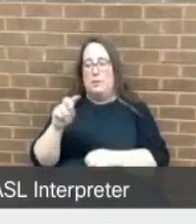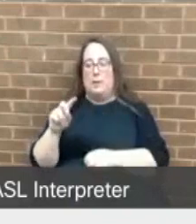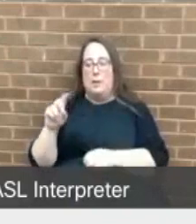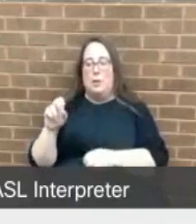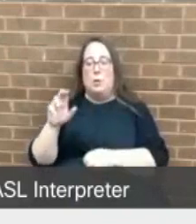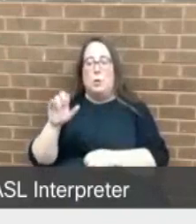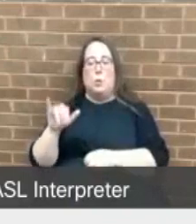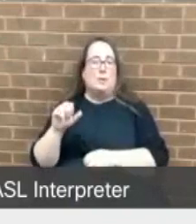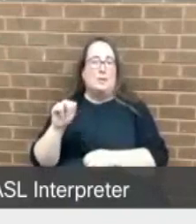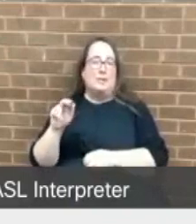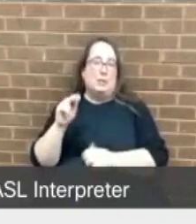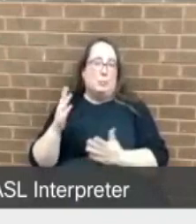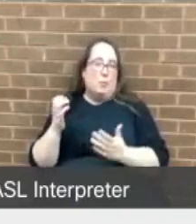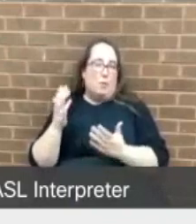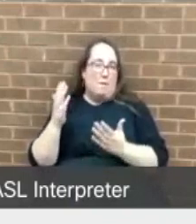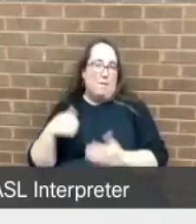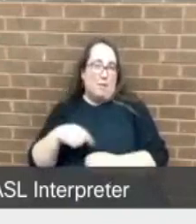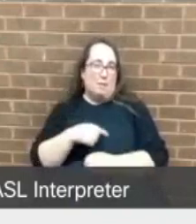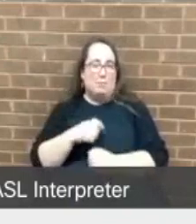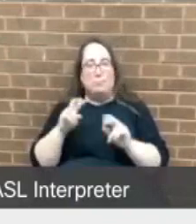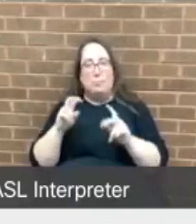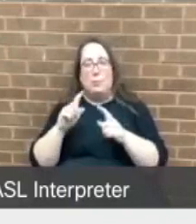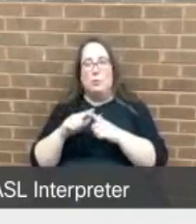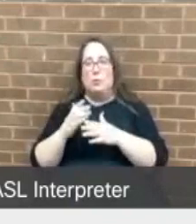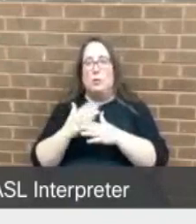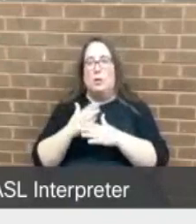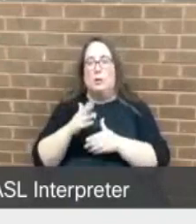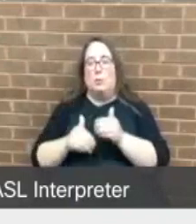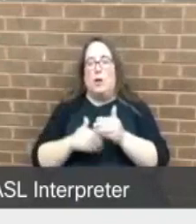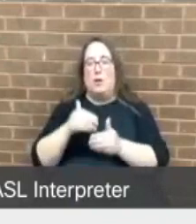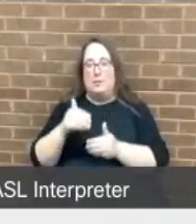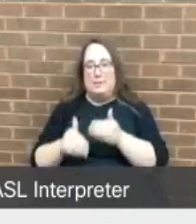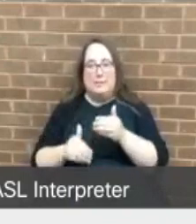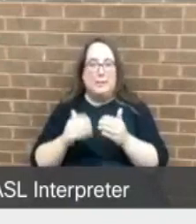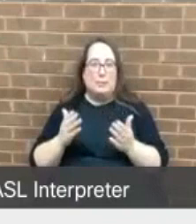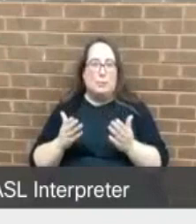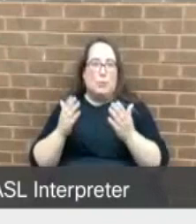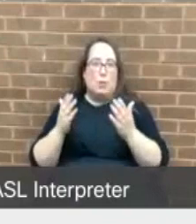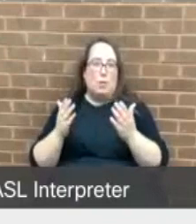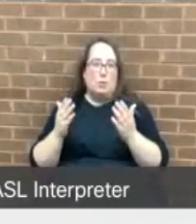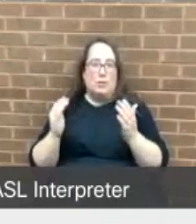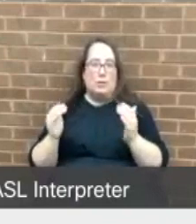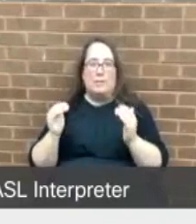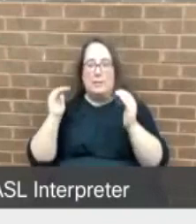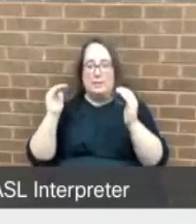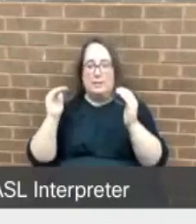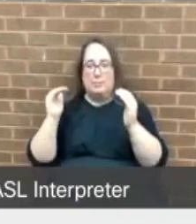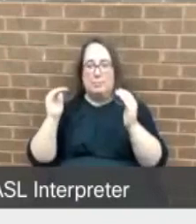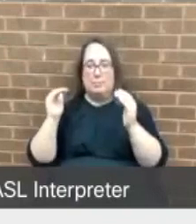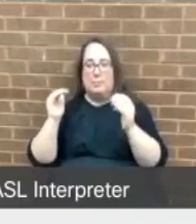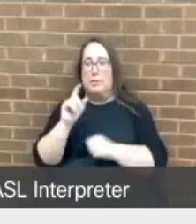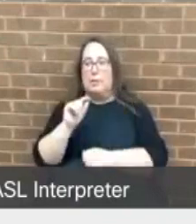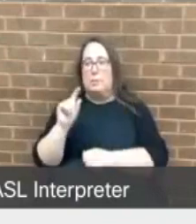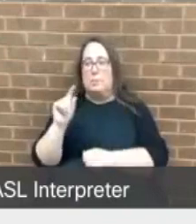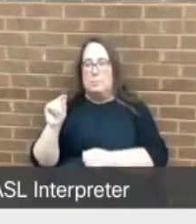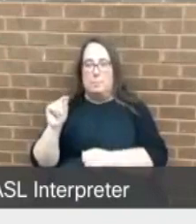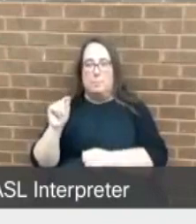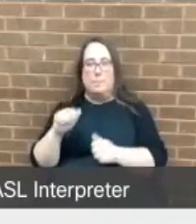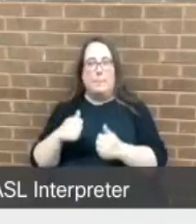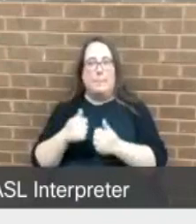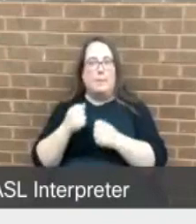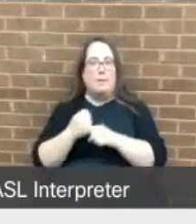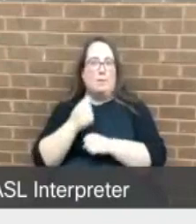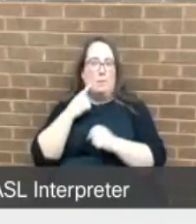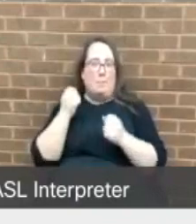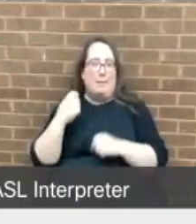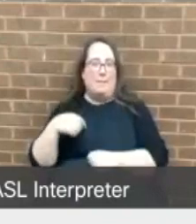at Dorsey Station might offer us. And I look forward to sharing progress as that proposal advances. 2020 was a challenging year